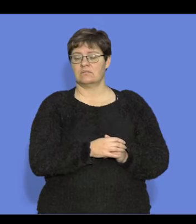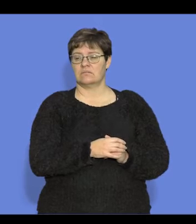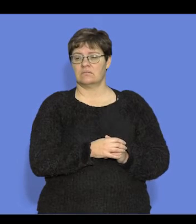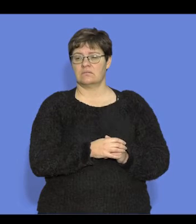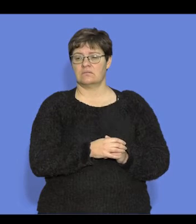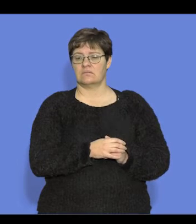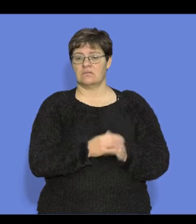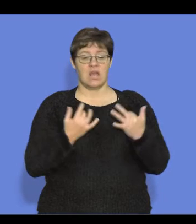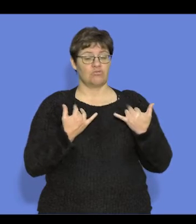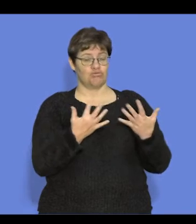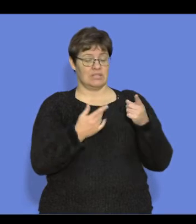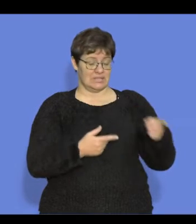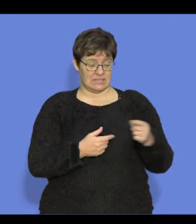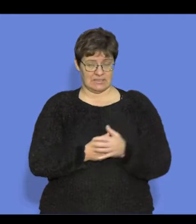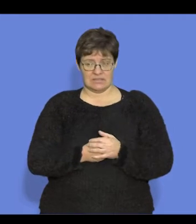green dye.